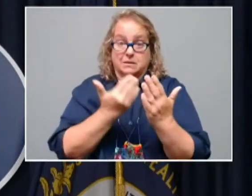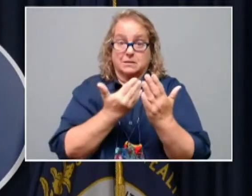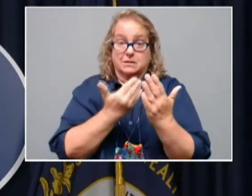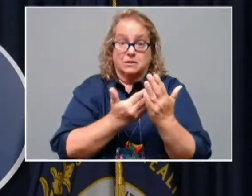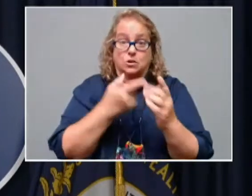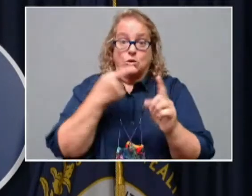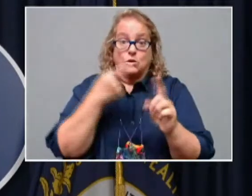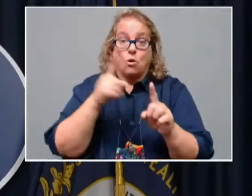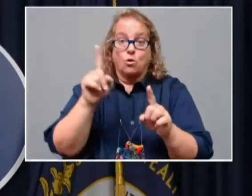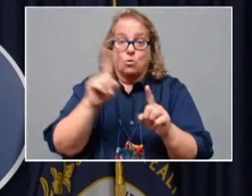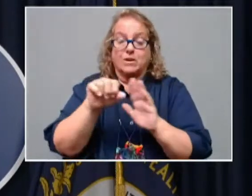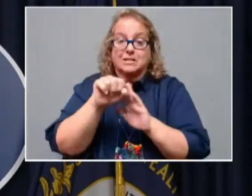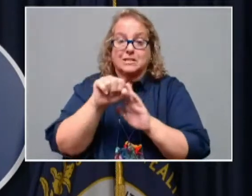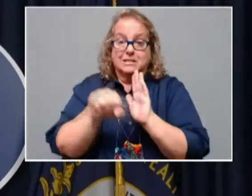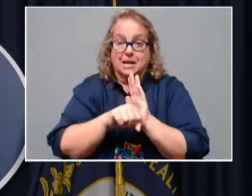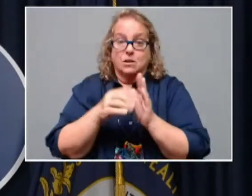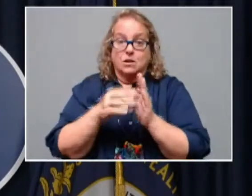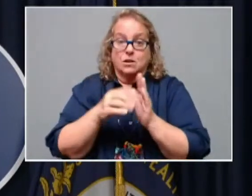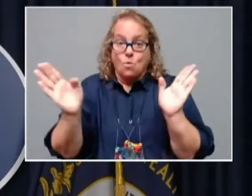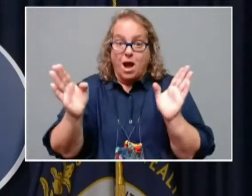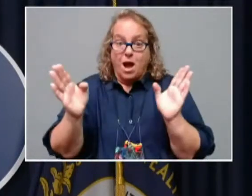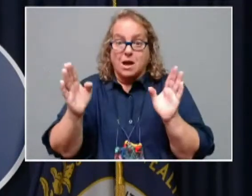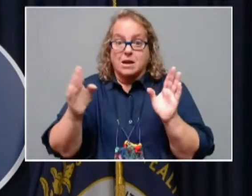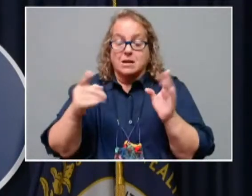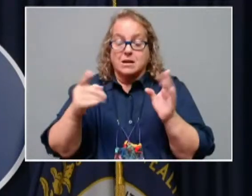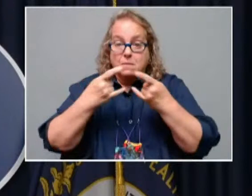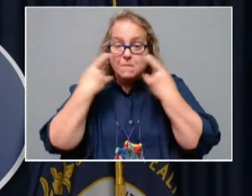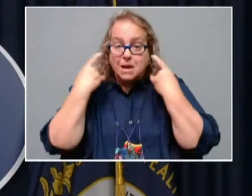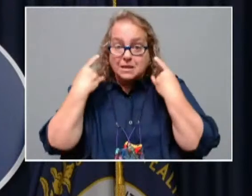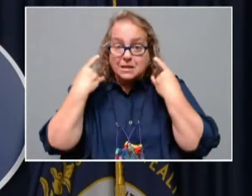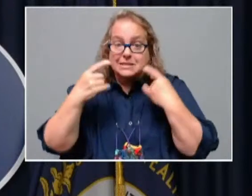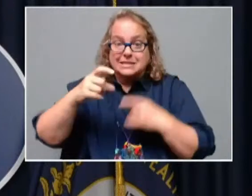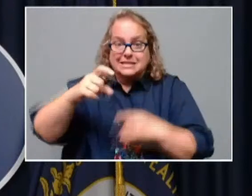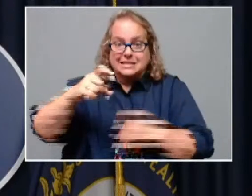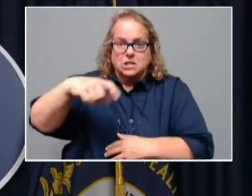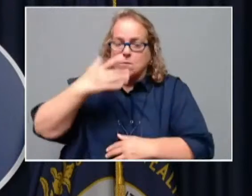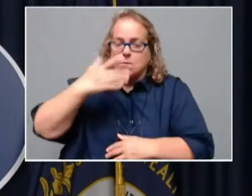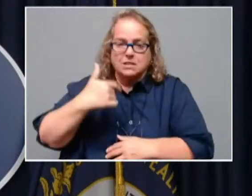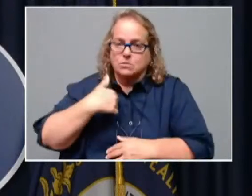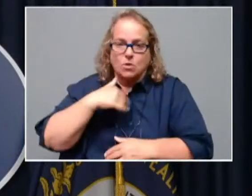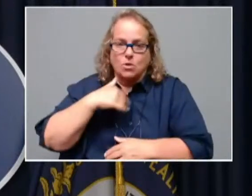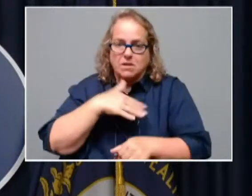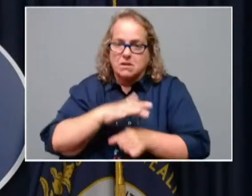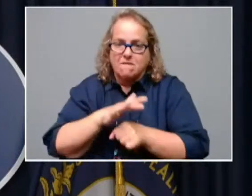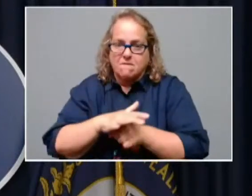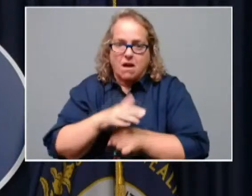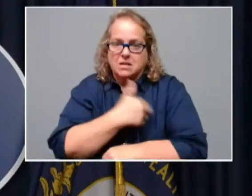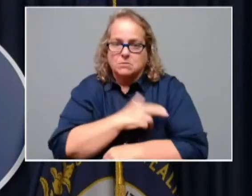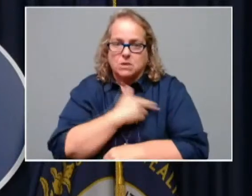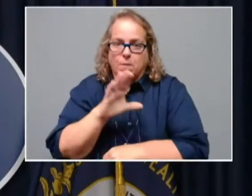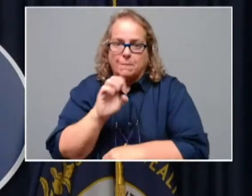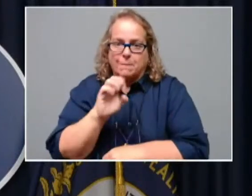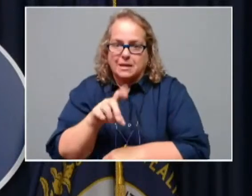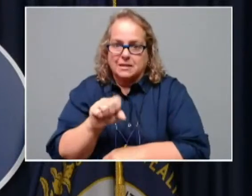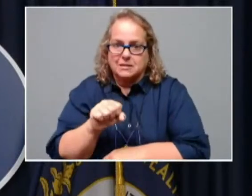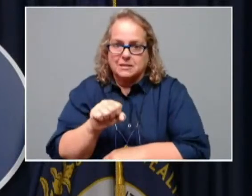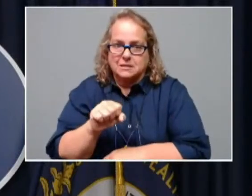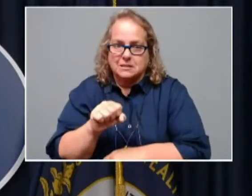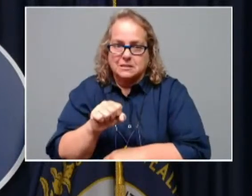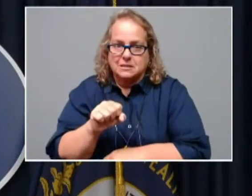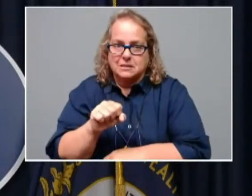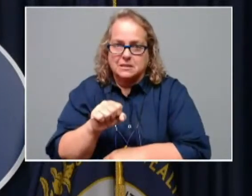is absolutely necessary because we got to have hospital beds. I have an aunt that is still in the hospital after